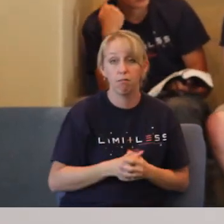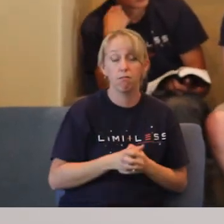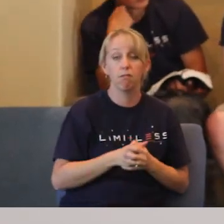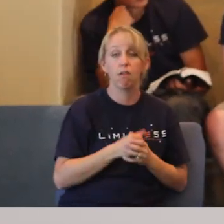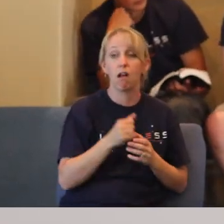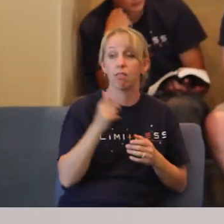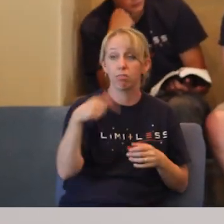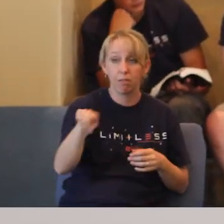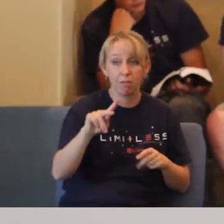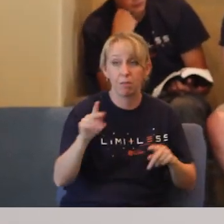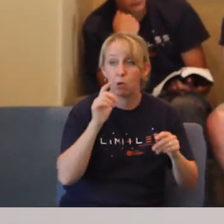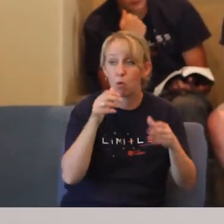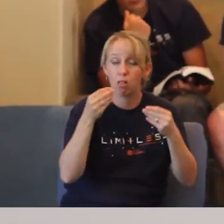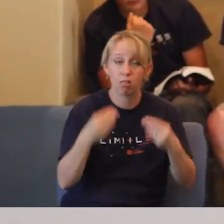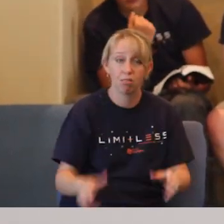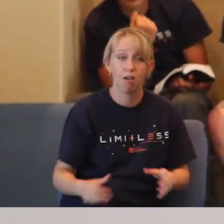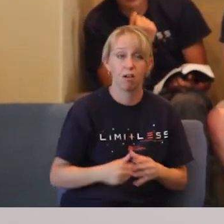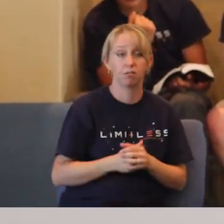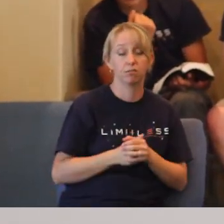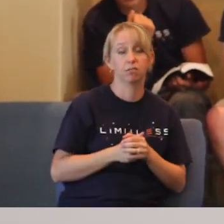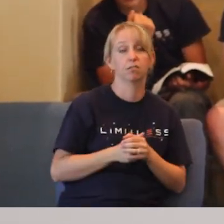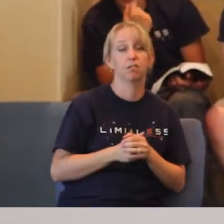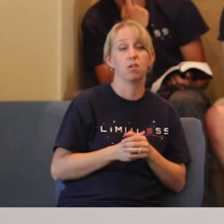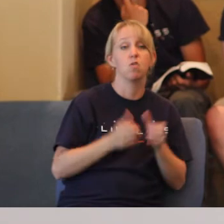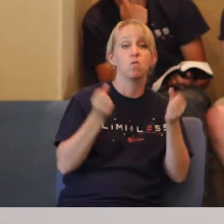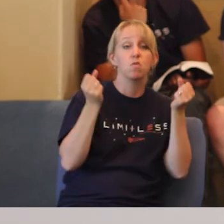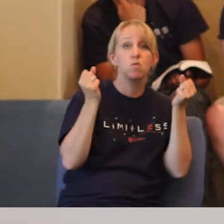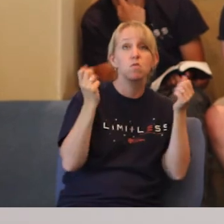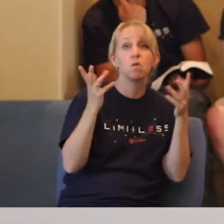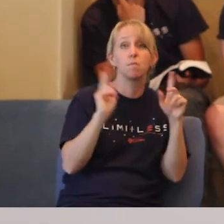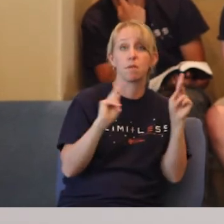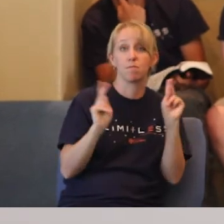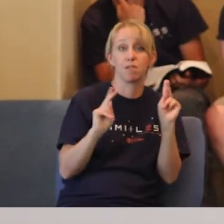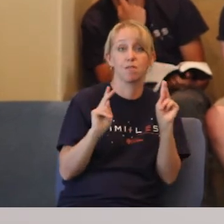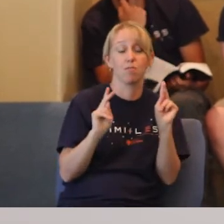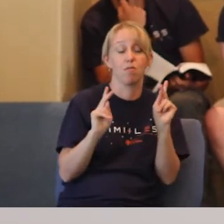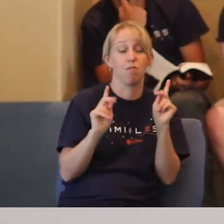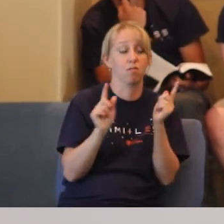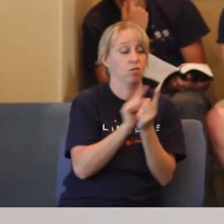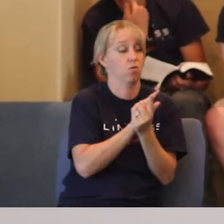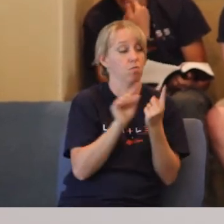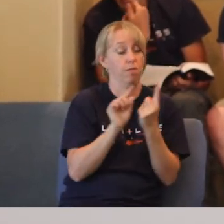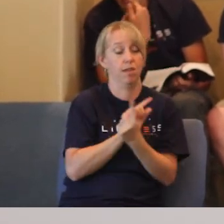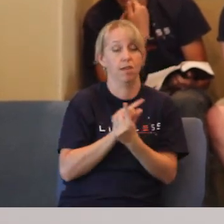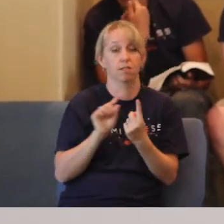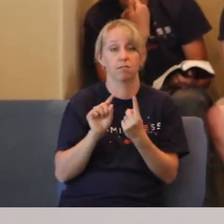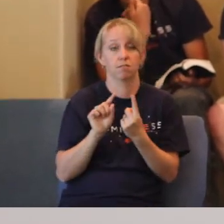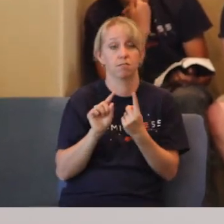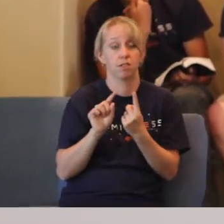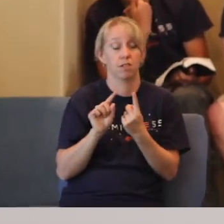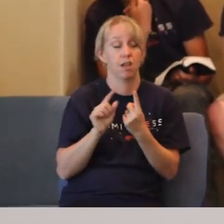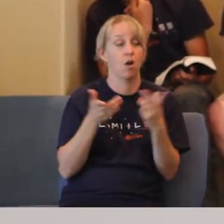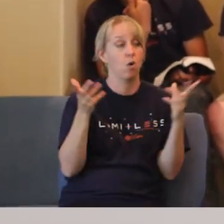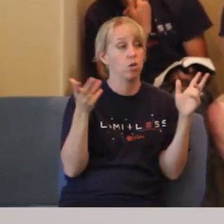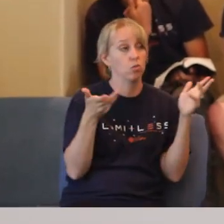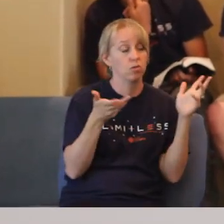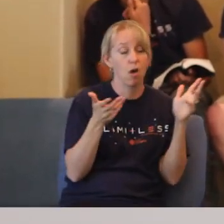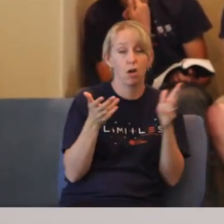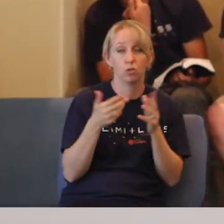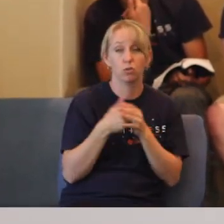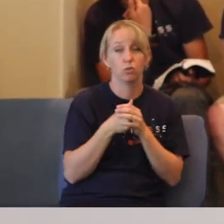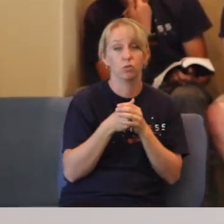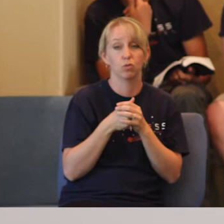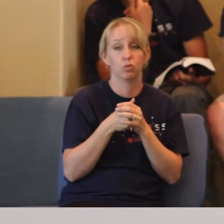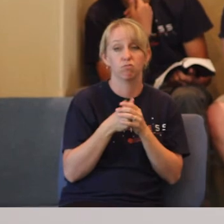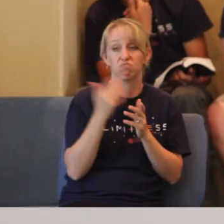So many people you rub shoulders with, rub elbows with, talk to, and never say something or